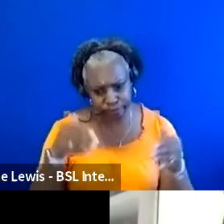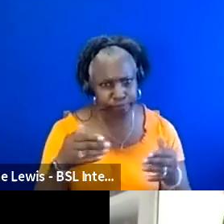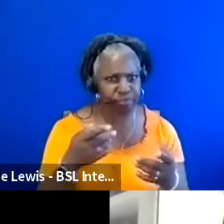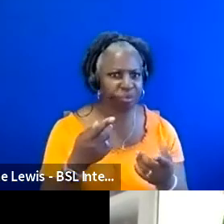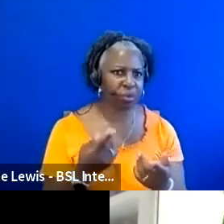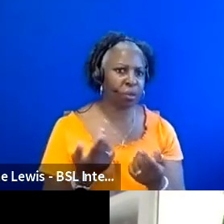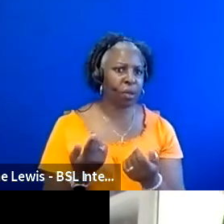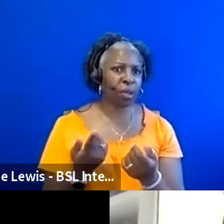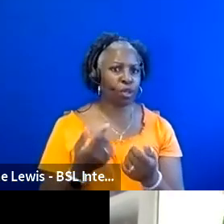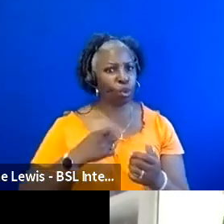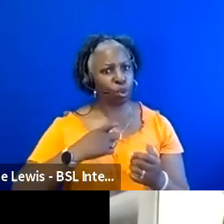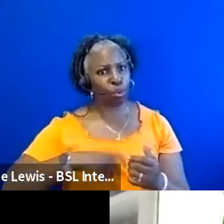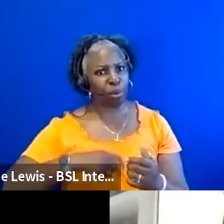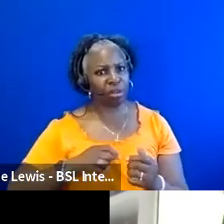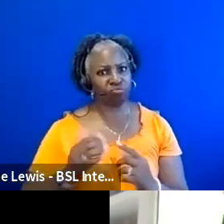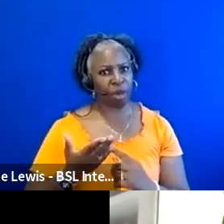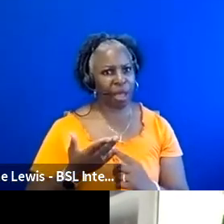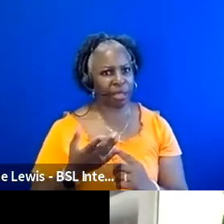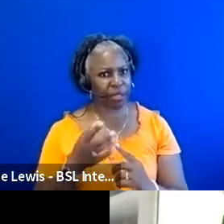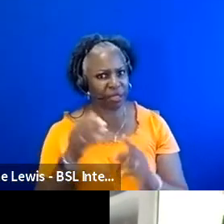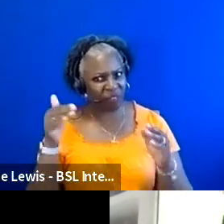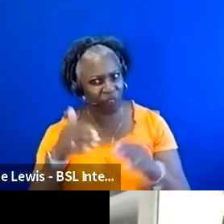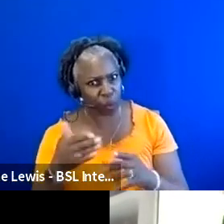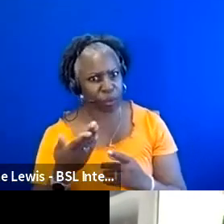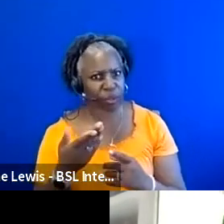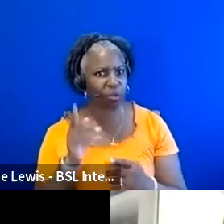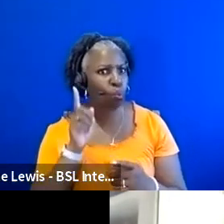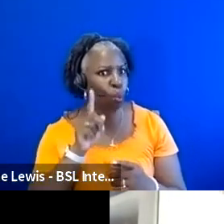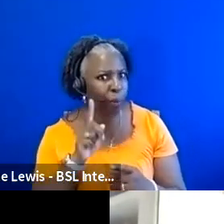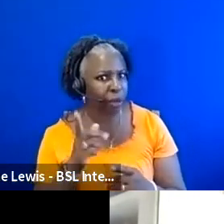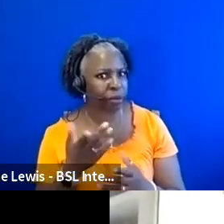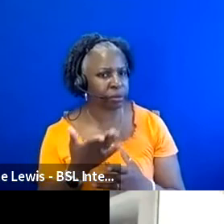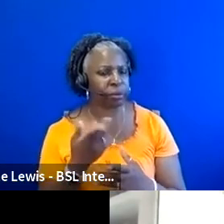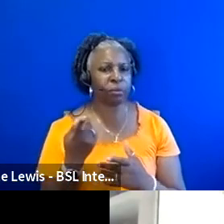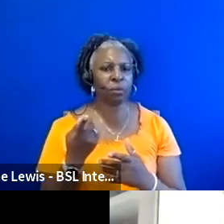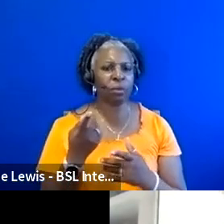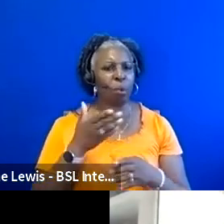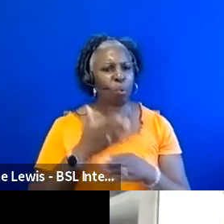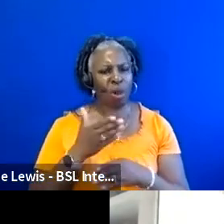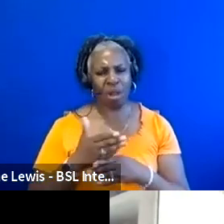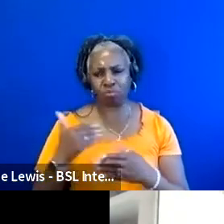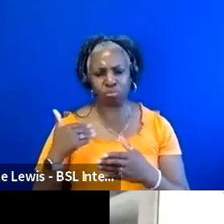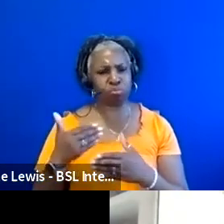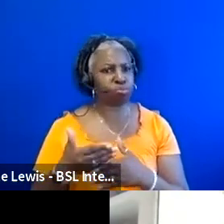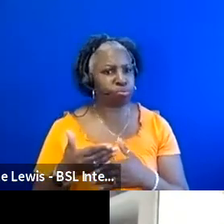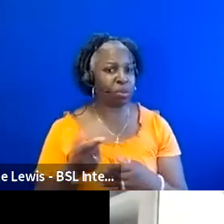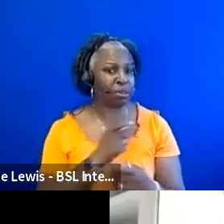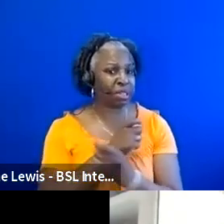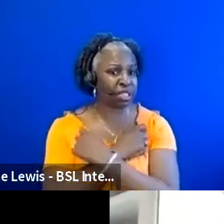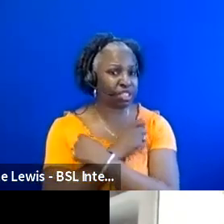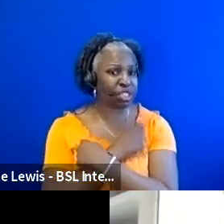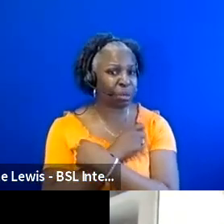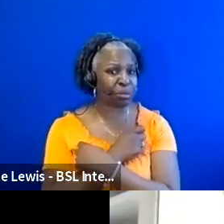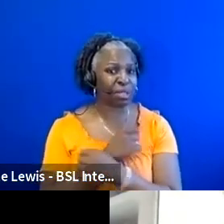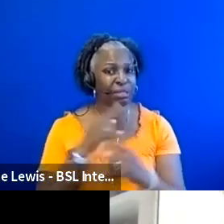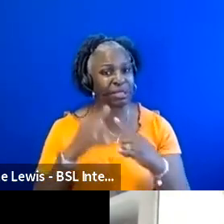focus, especially related to women's rights and religious minorities. She worked for years in Egypt on a project about sexual